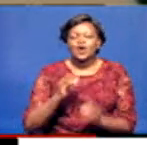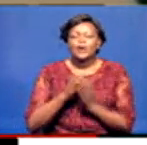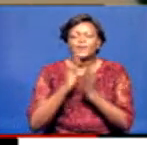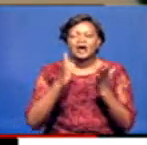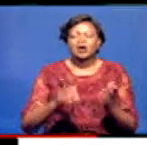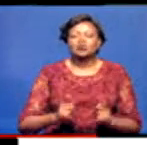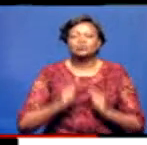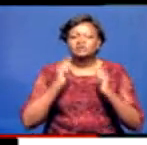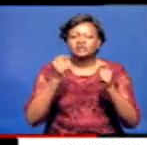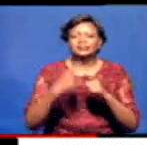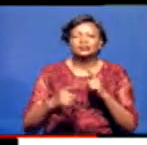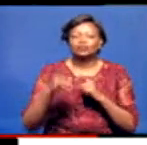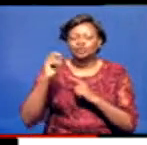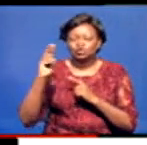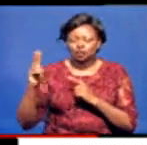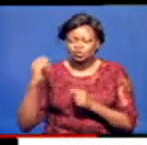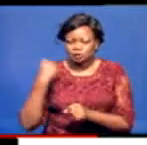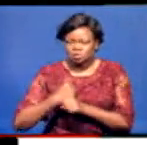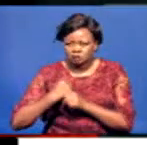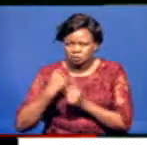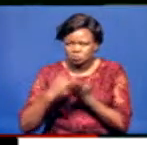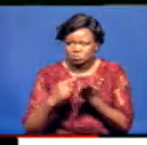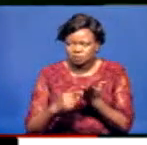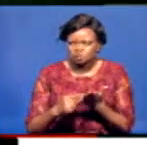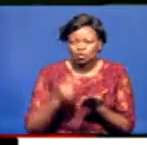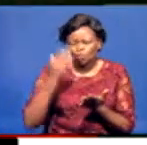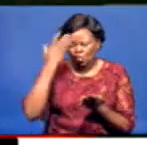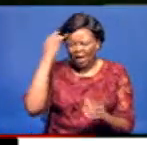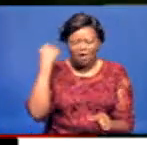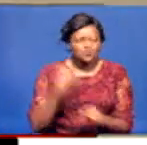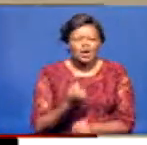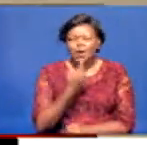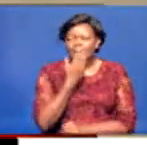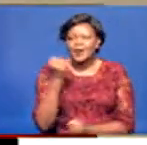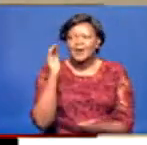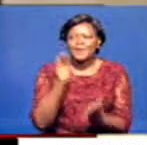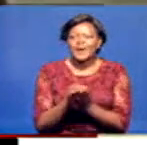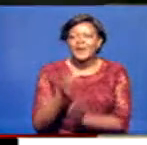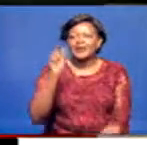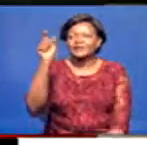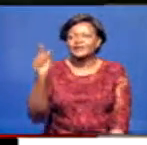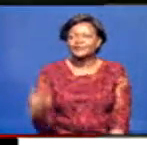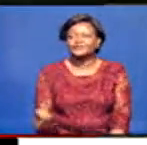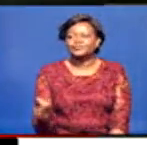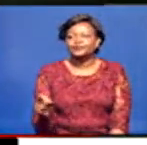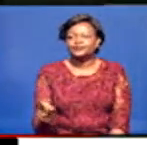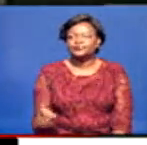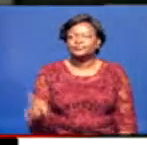2022 held in Ghana for overall excellence in banking in the region. Africa.